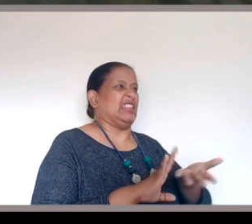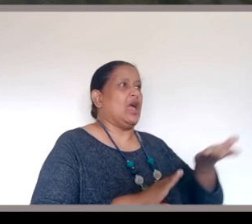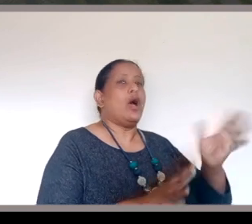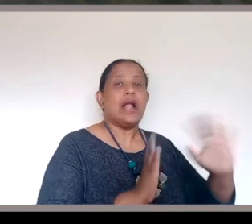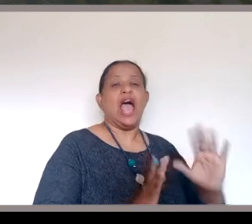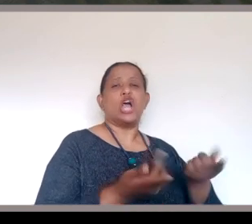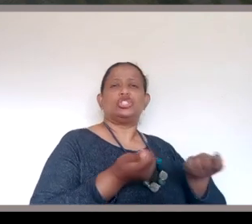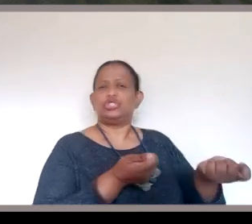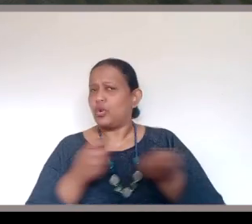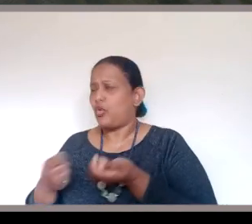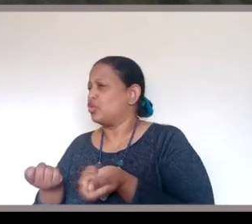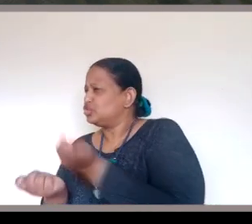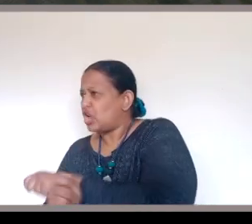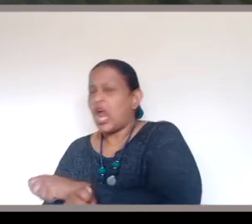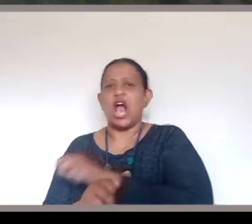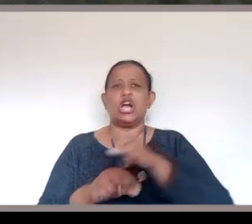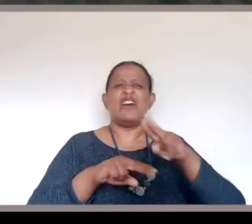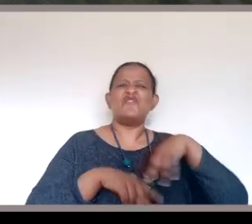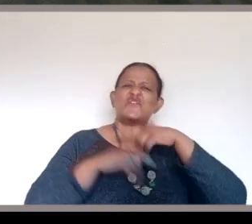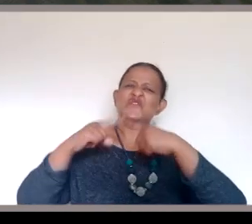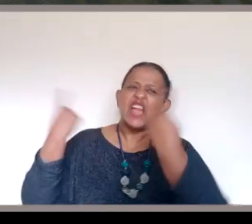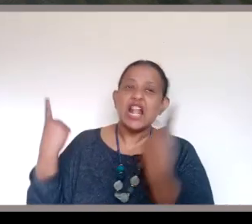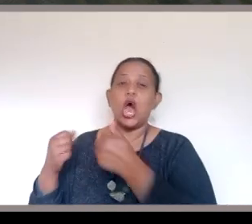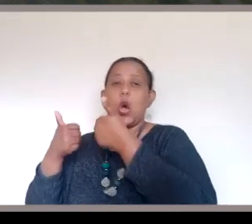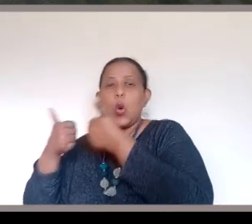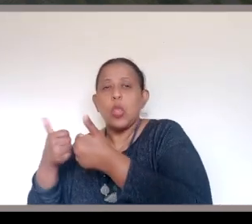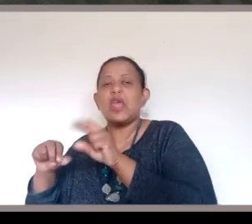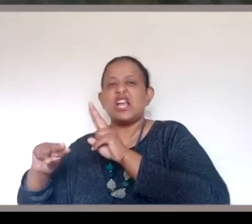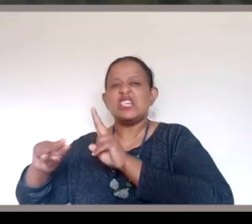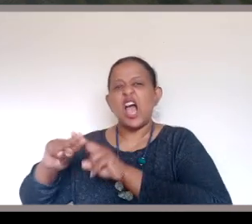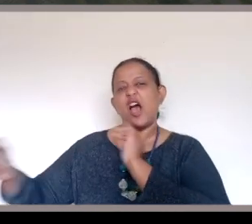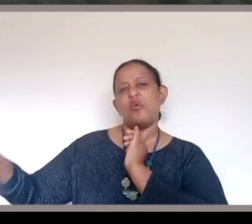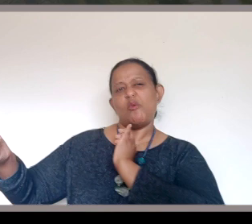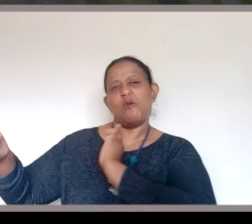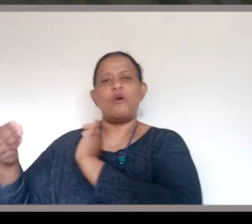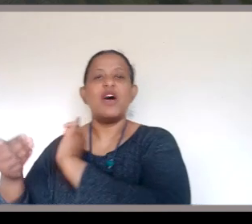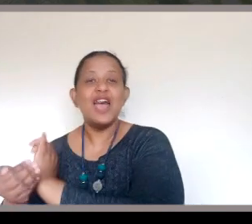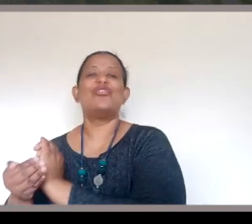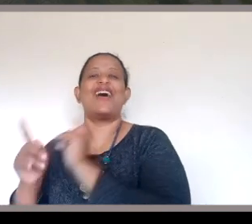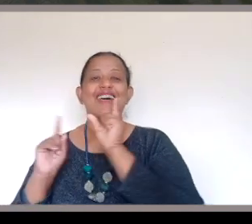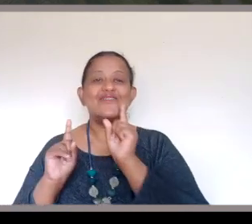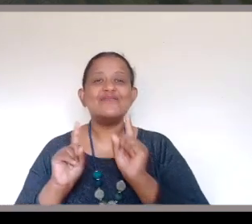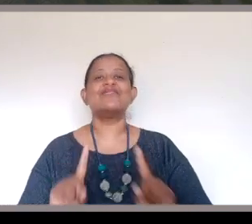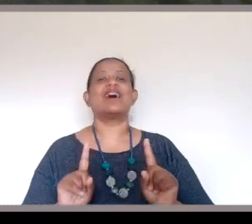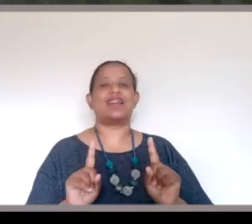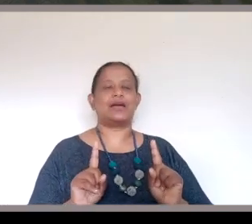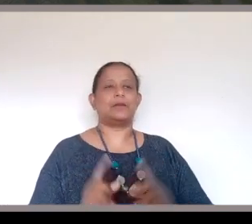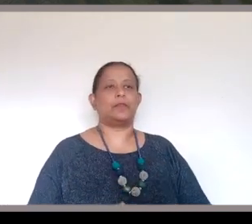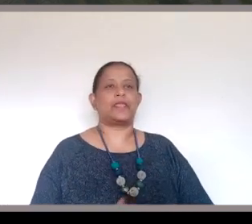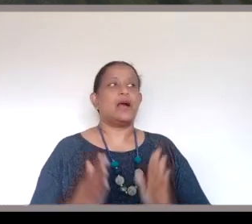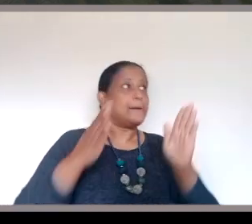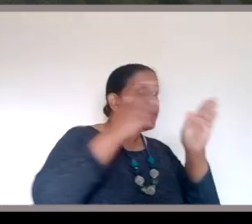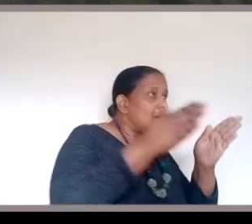Philippians 4:8 says, fix your thoughts on what is true and honorable and